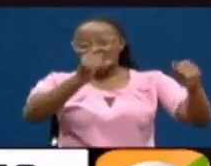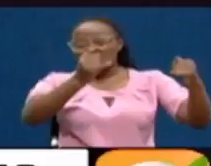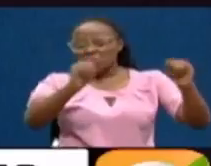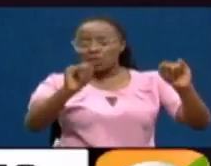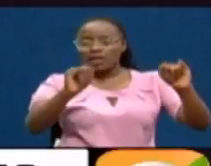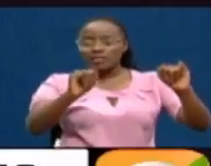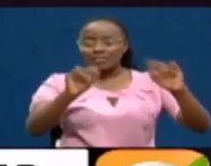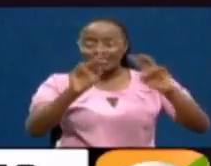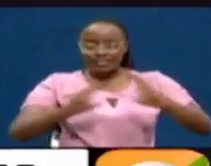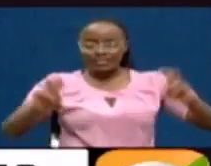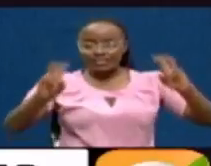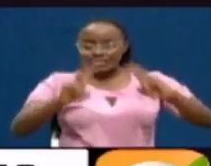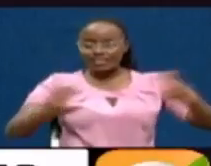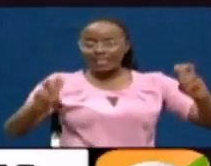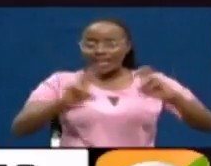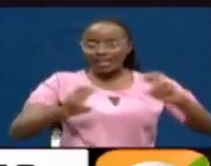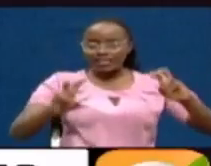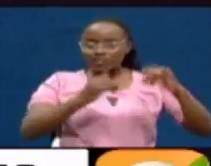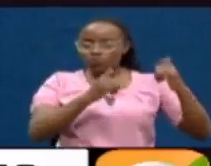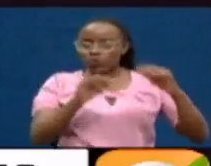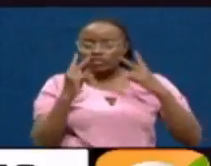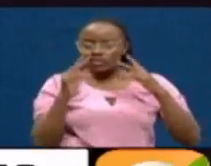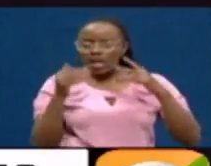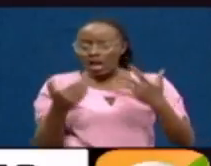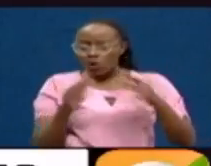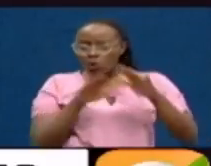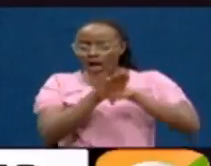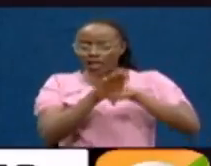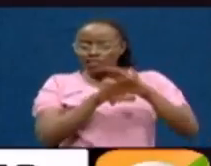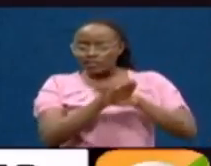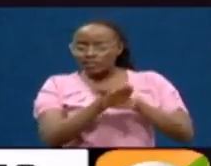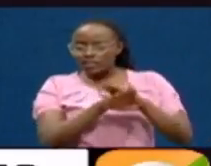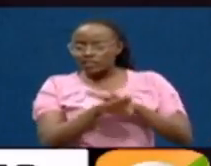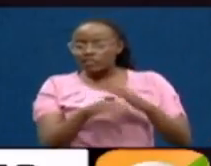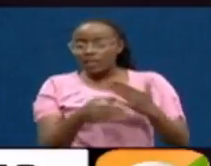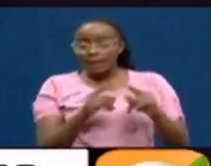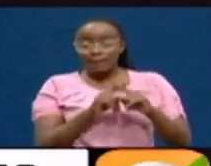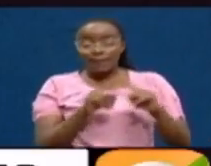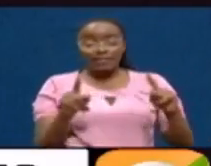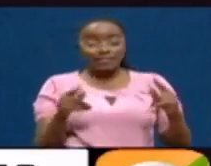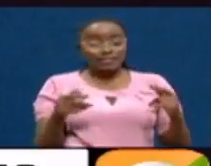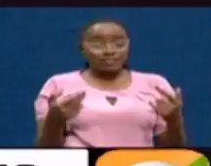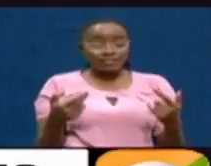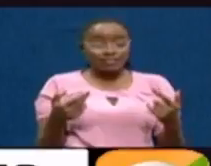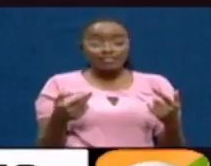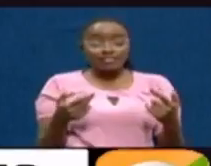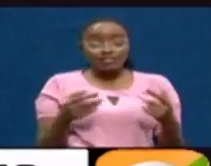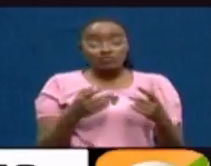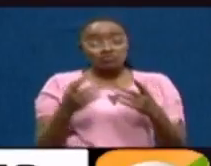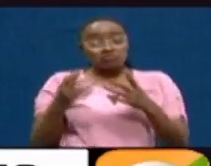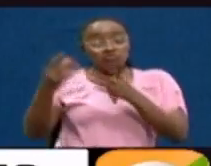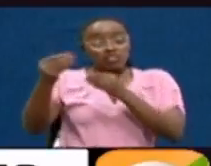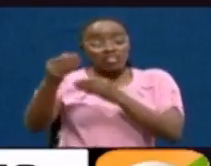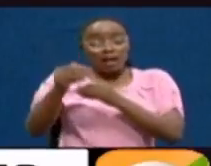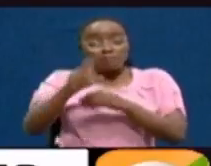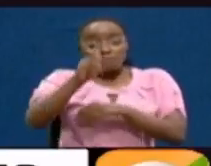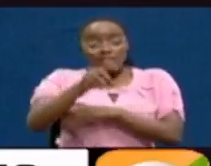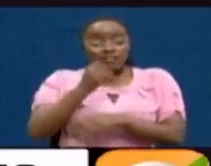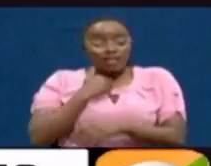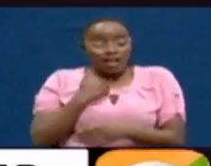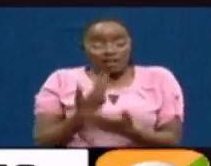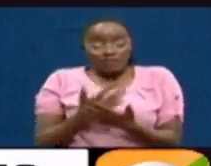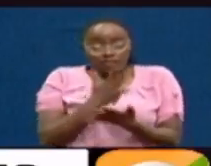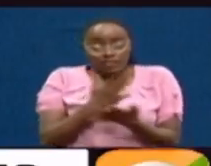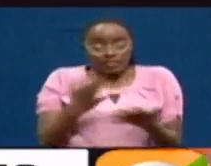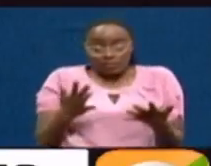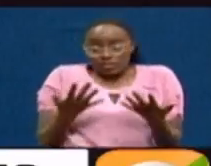I tried trying to research and see how to access them. Yeah. But you see, you go there and you're told you must have a collateral.